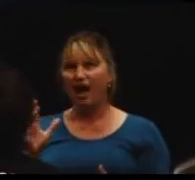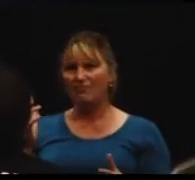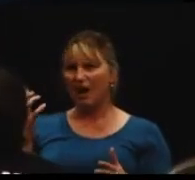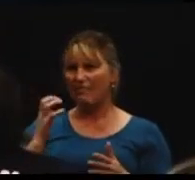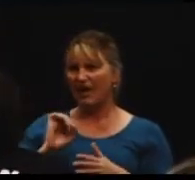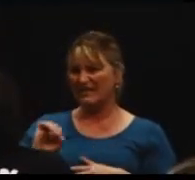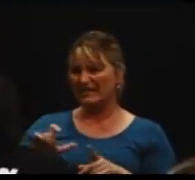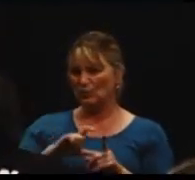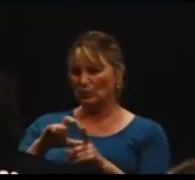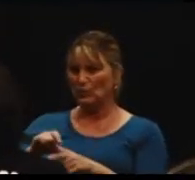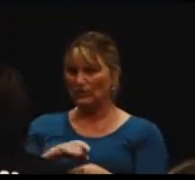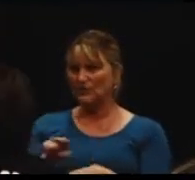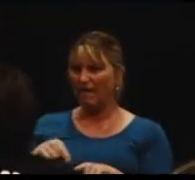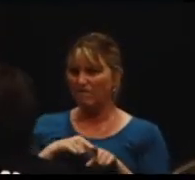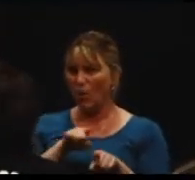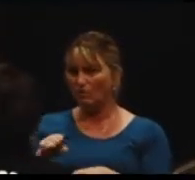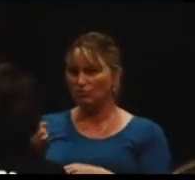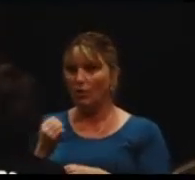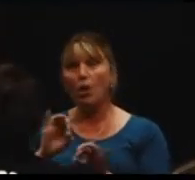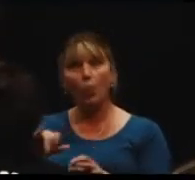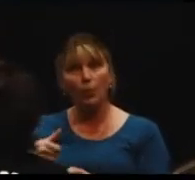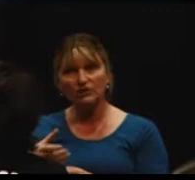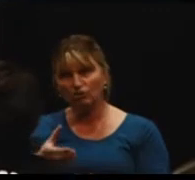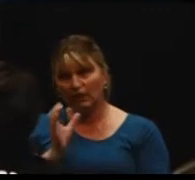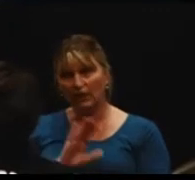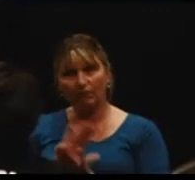his daughters, actually, who take after him except for the whiskey.